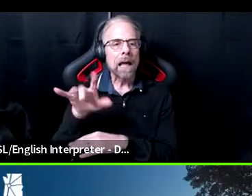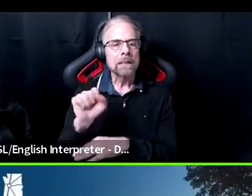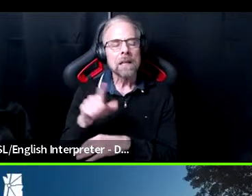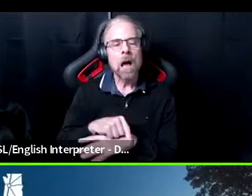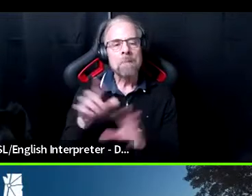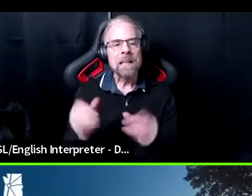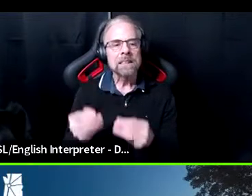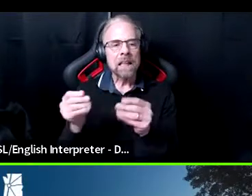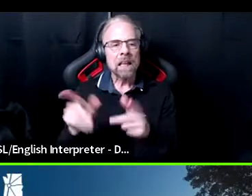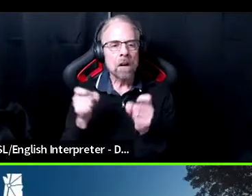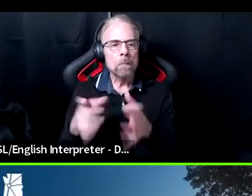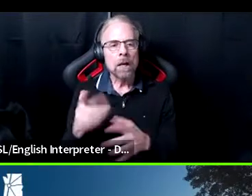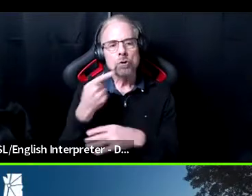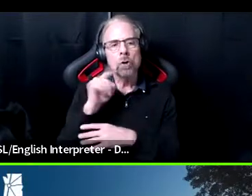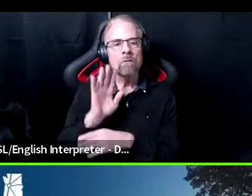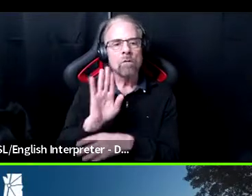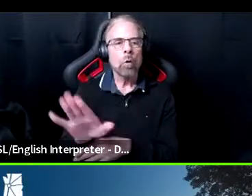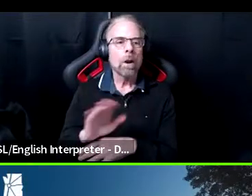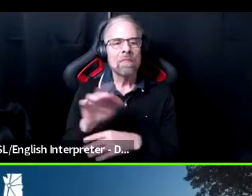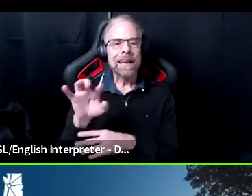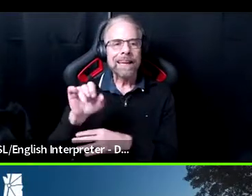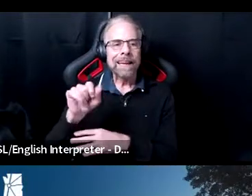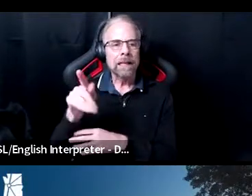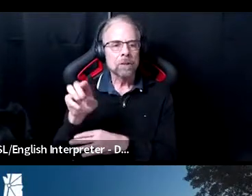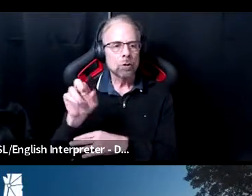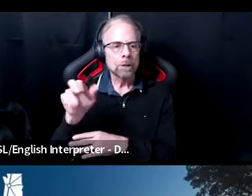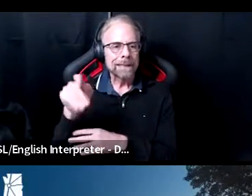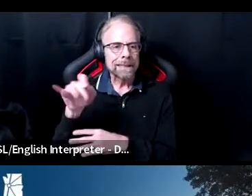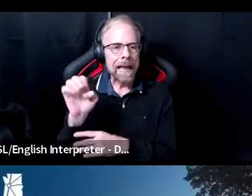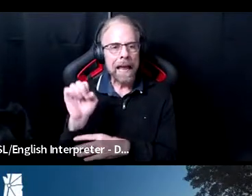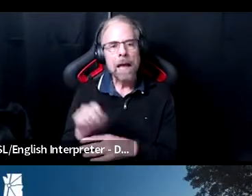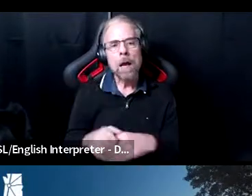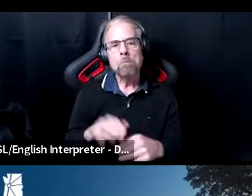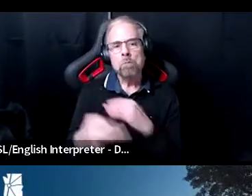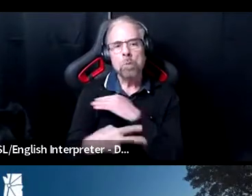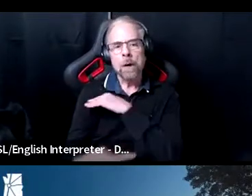for the Interstate Bridge Replacement Program. Shilpa.